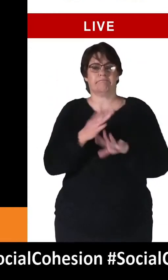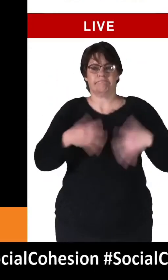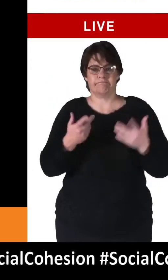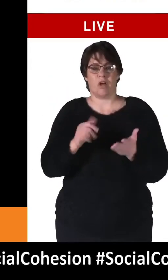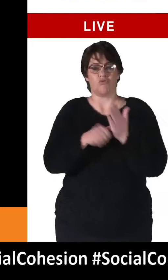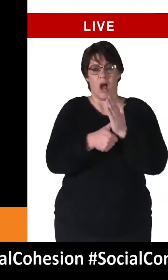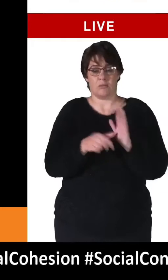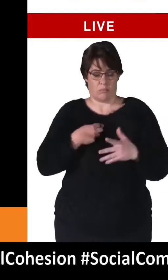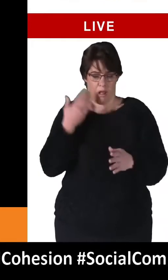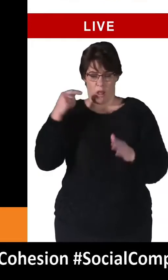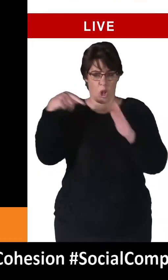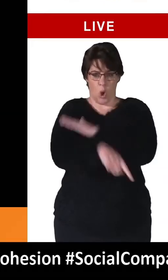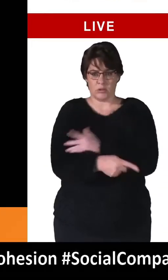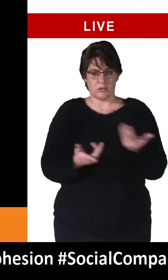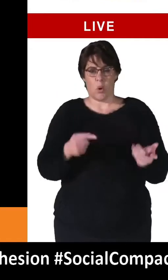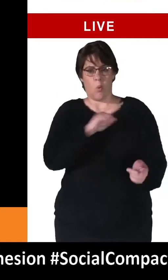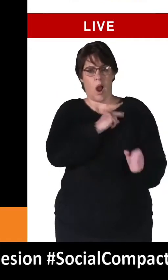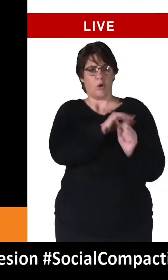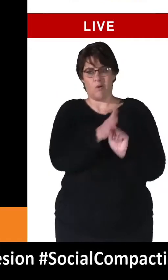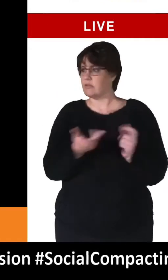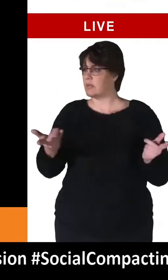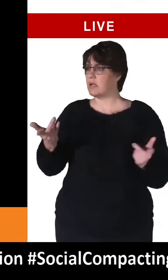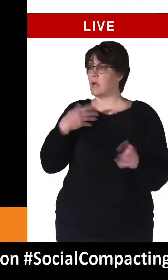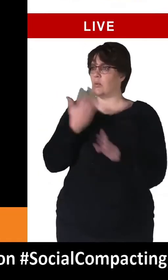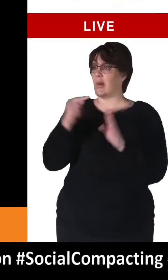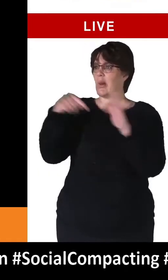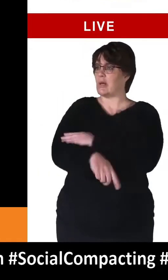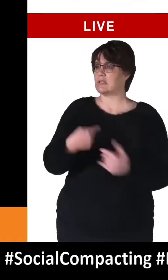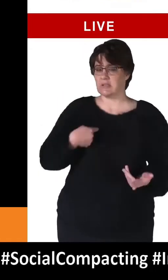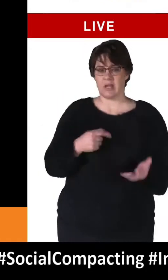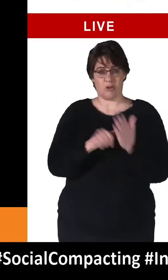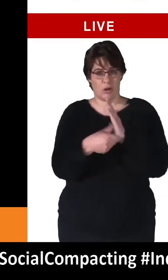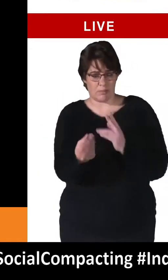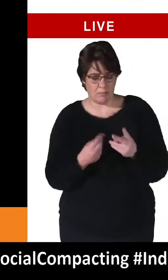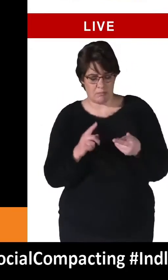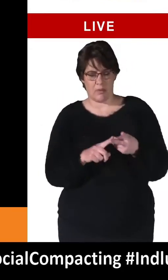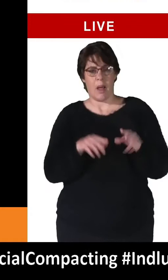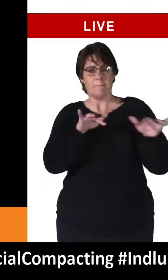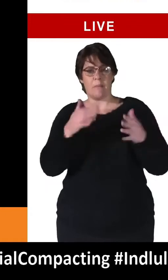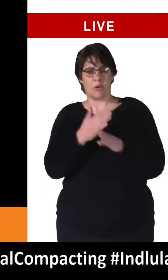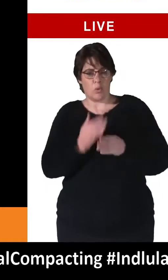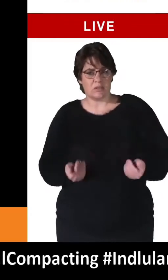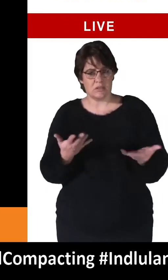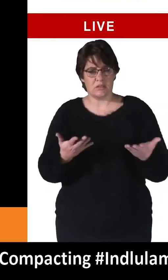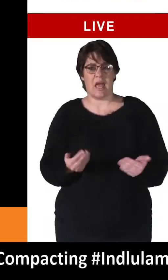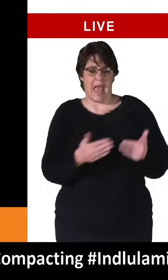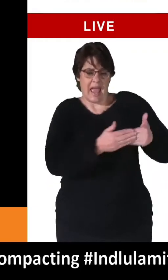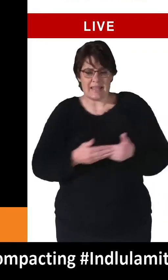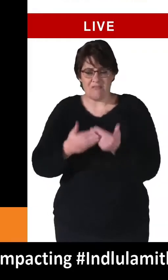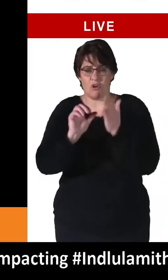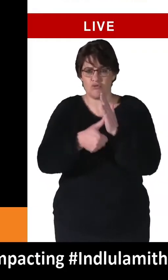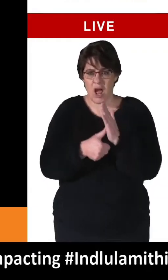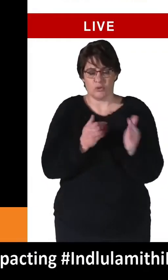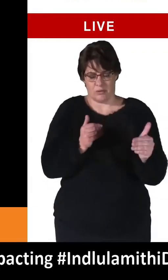those who lost their jobs due to the COVID-19, expansion of public works and provision of caregiver grant to